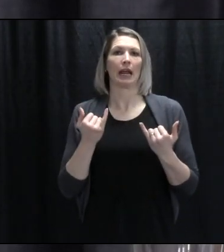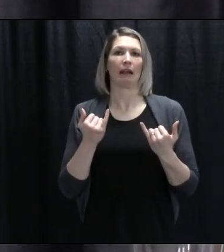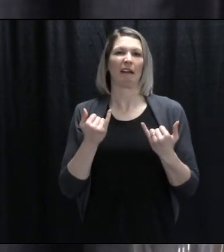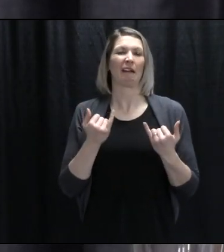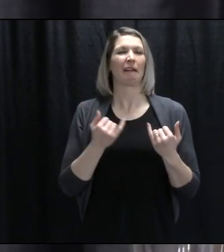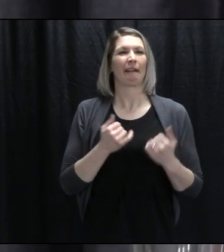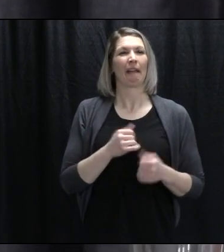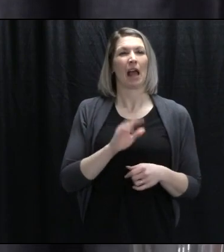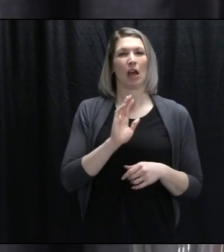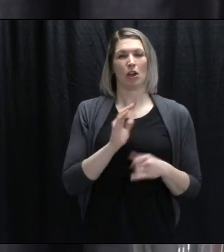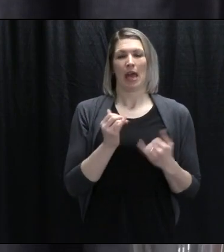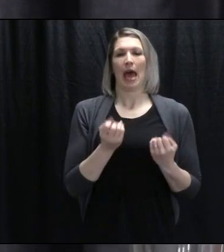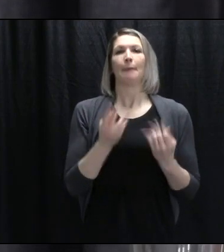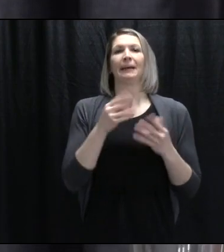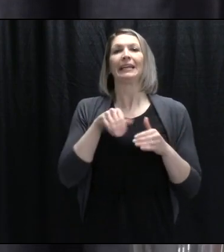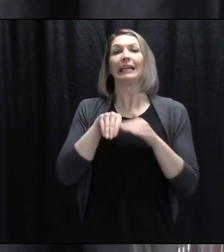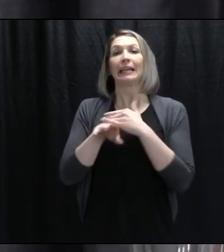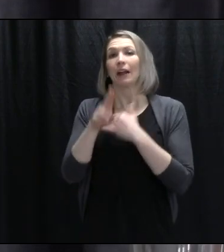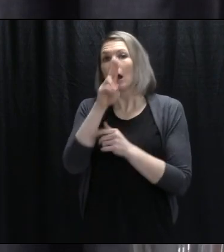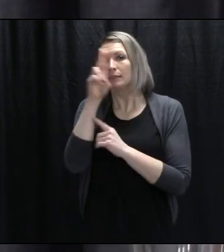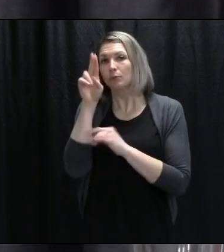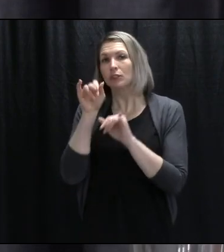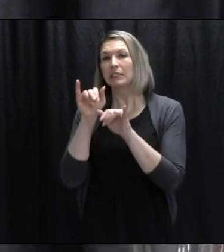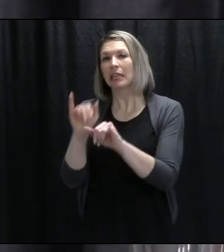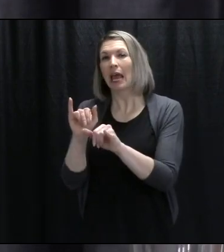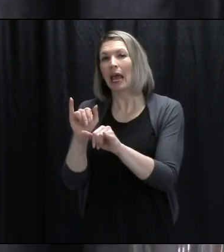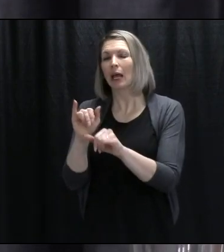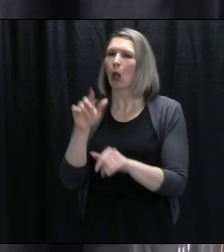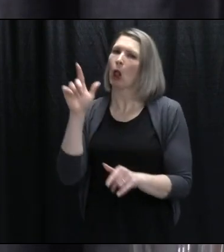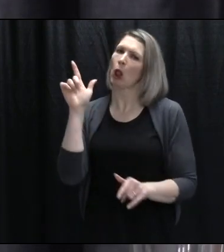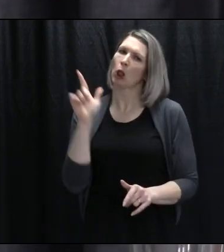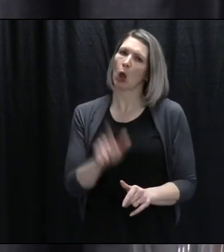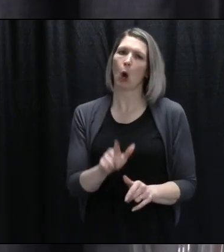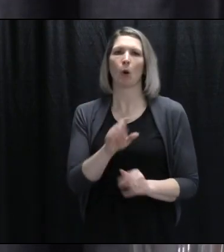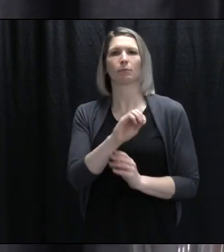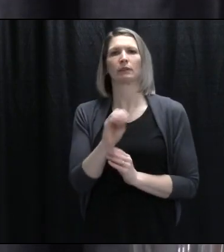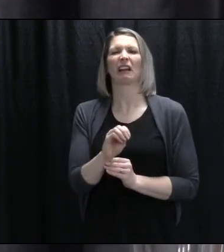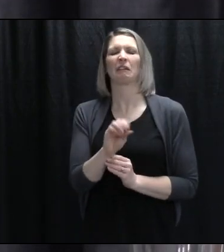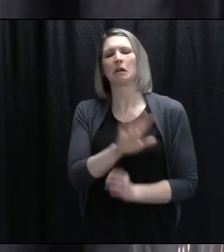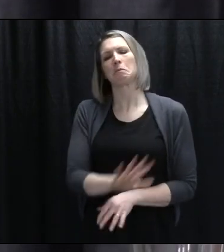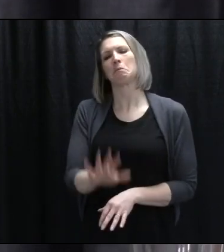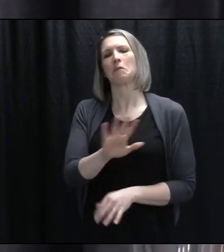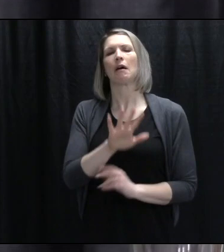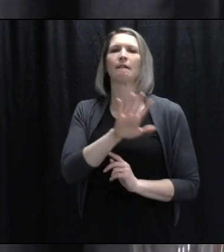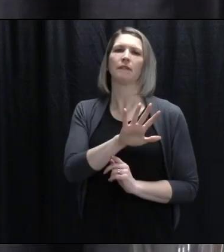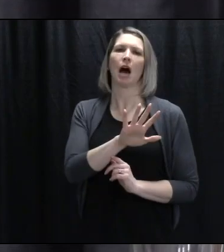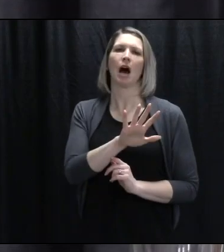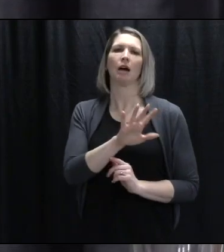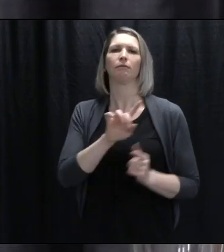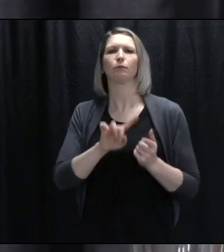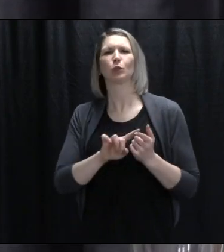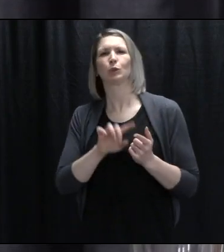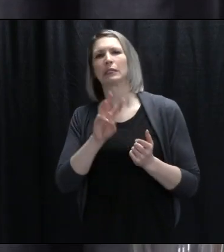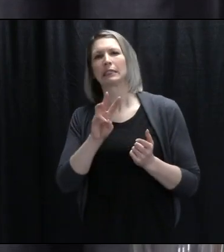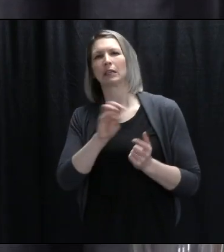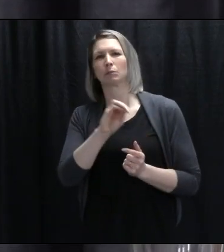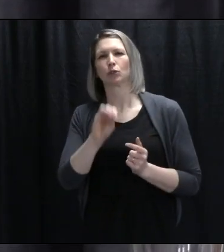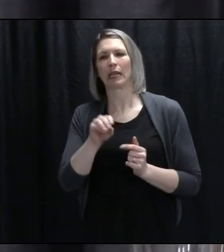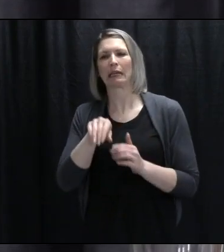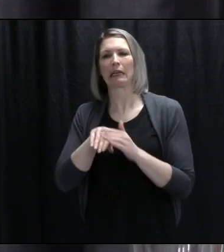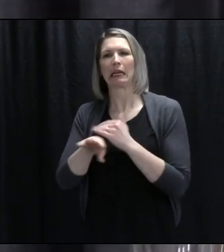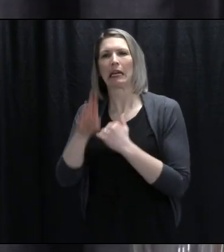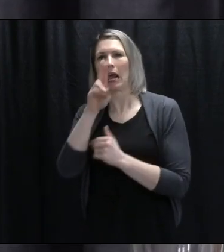5 or 6%. Should that individual require care, then obviously Eastern Health would honour